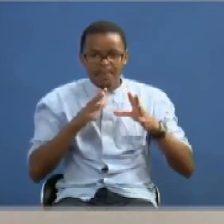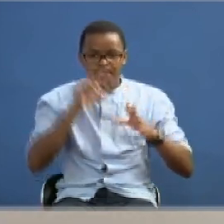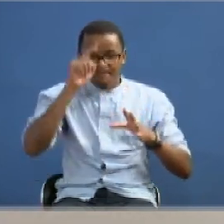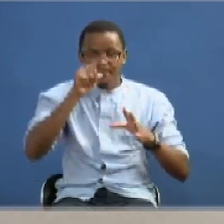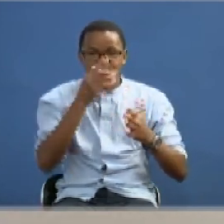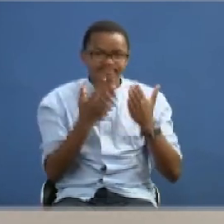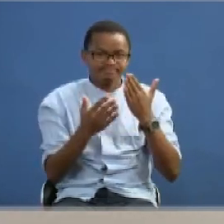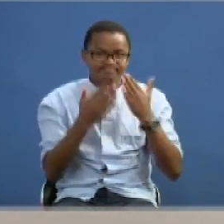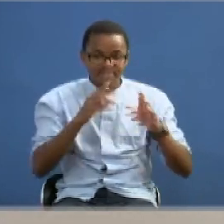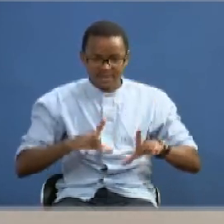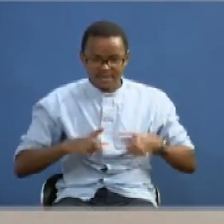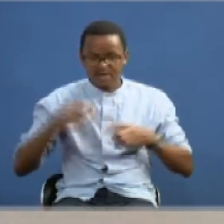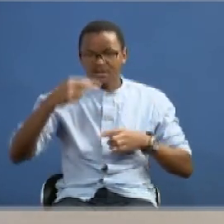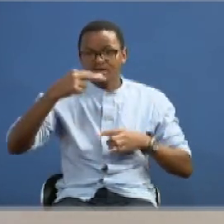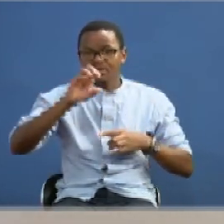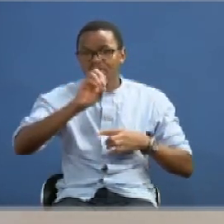balance between livelihoods